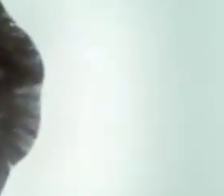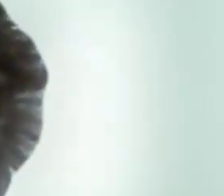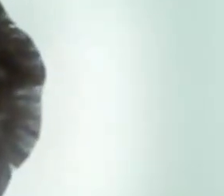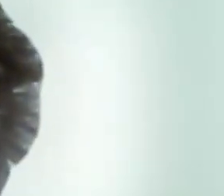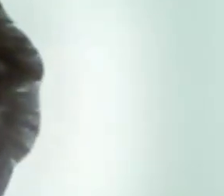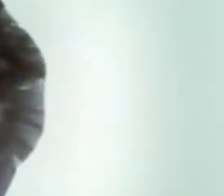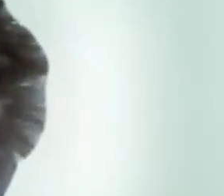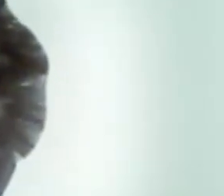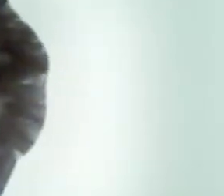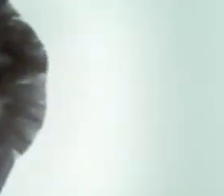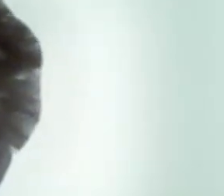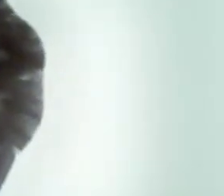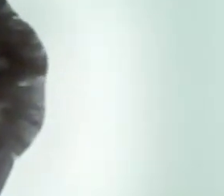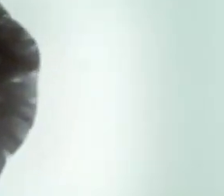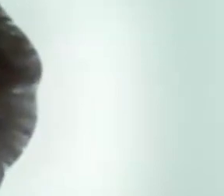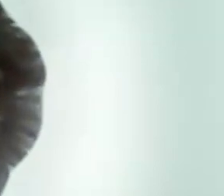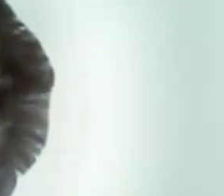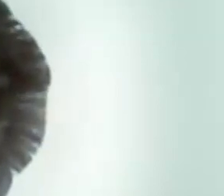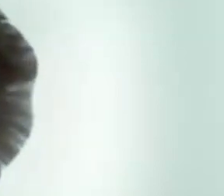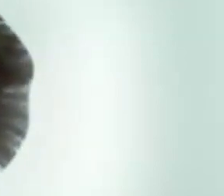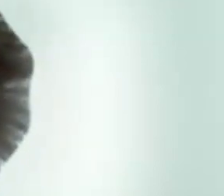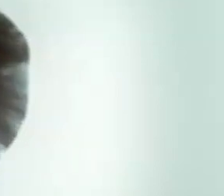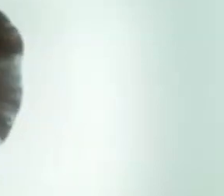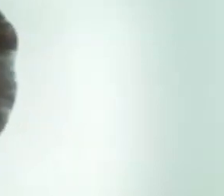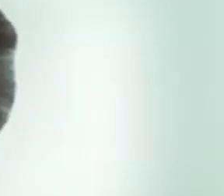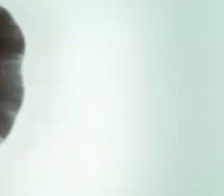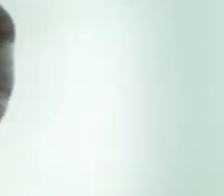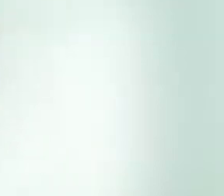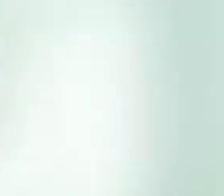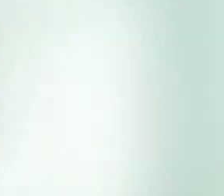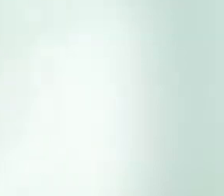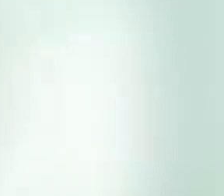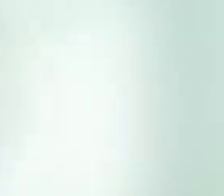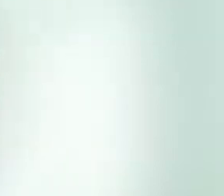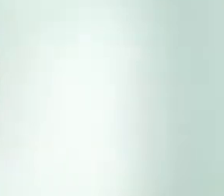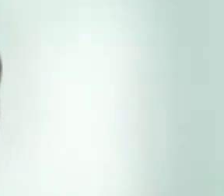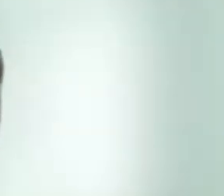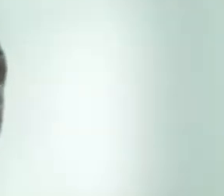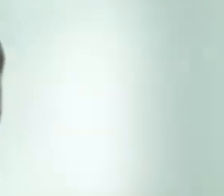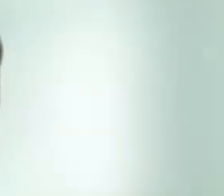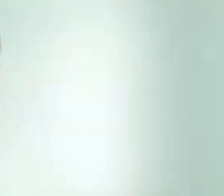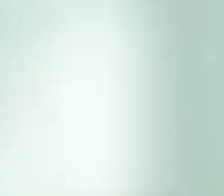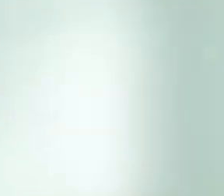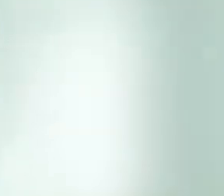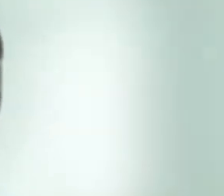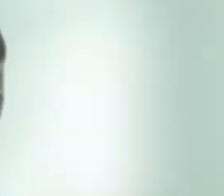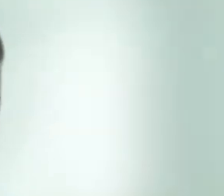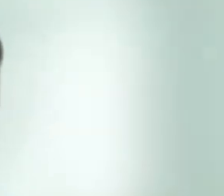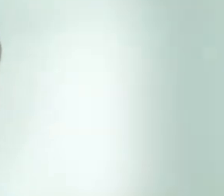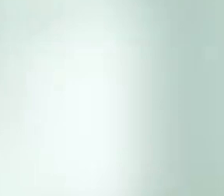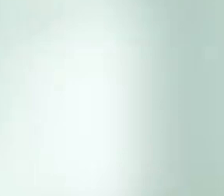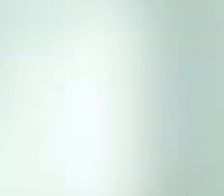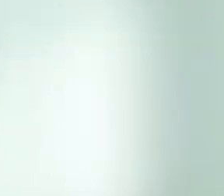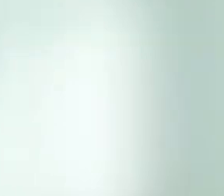to know, or the data experts need to know where we're going in the disability community. We need to know about